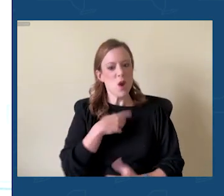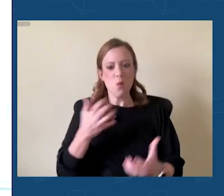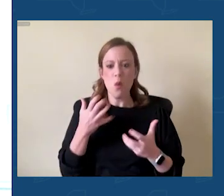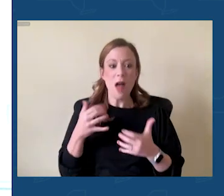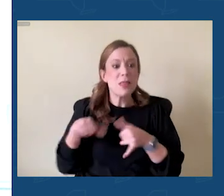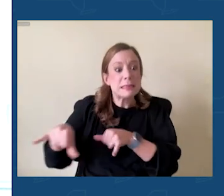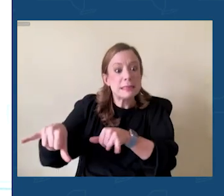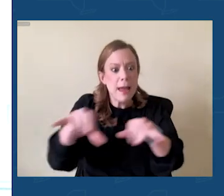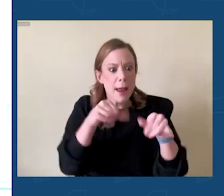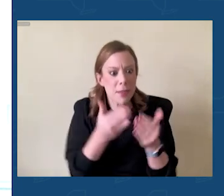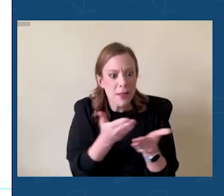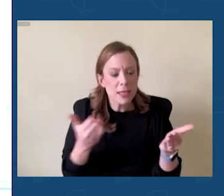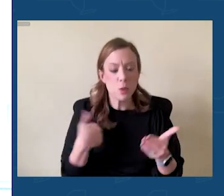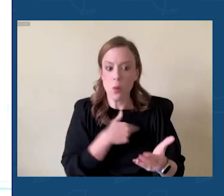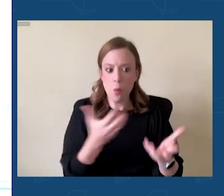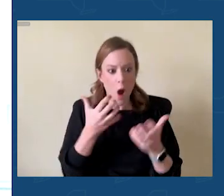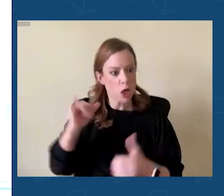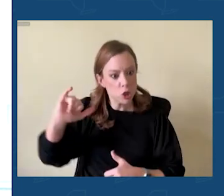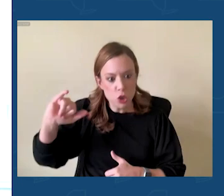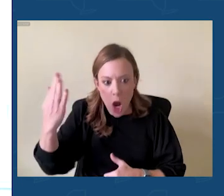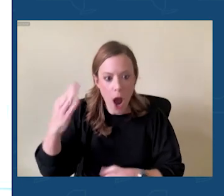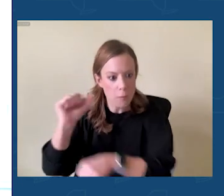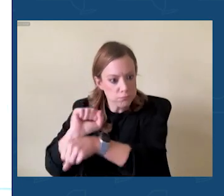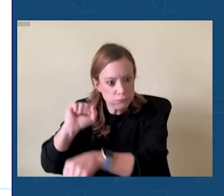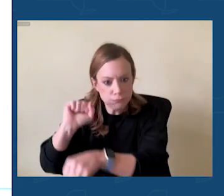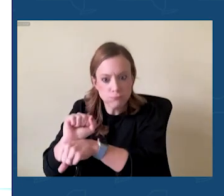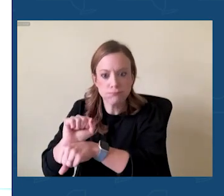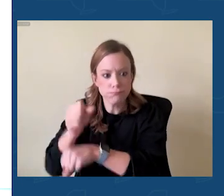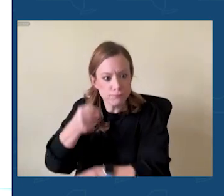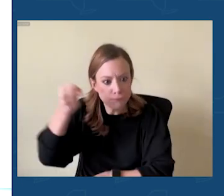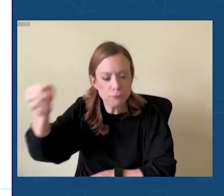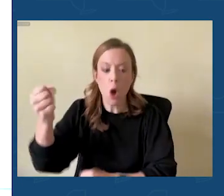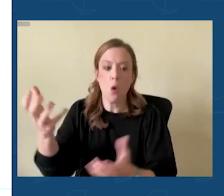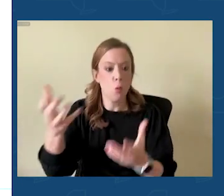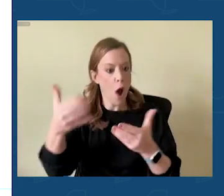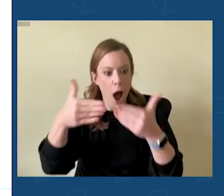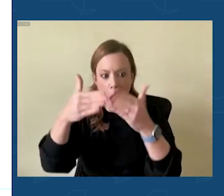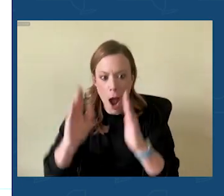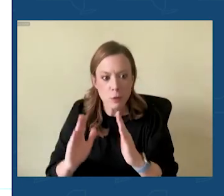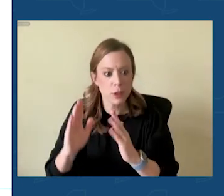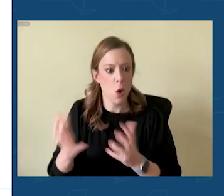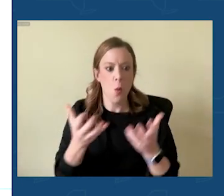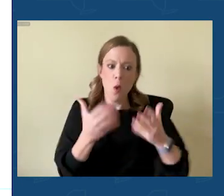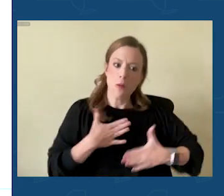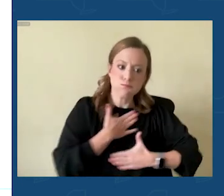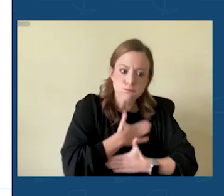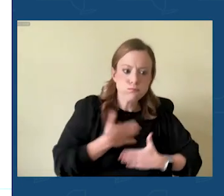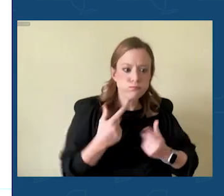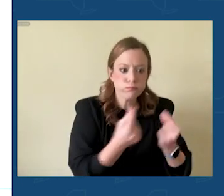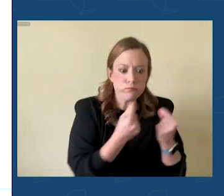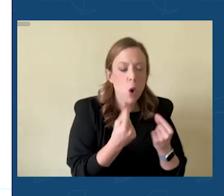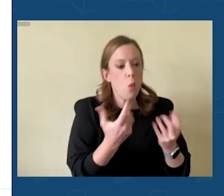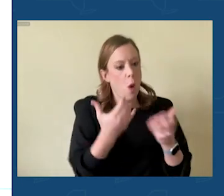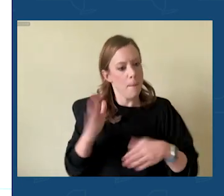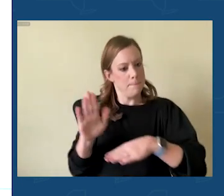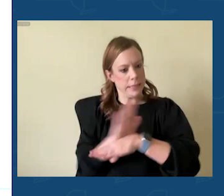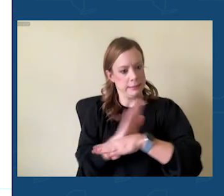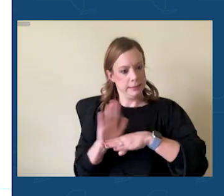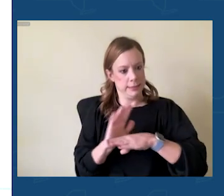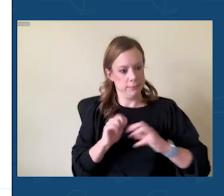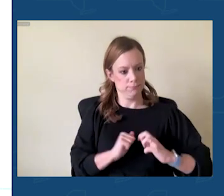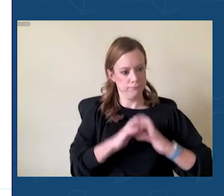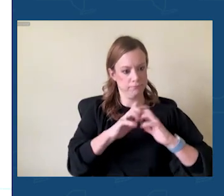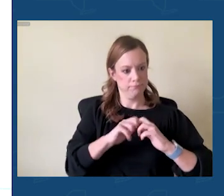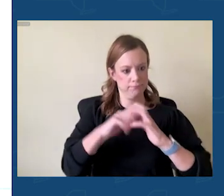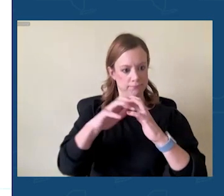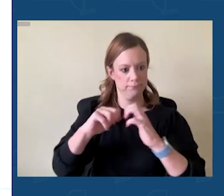jobs, we want housing, we want places to visit, places to recreate, and businesses to run. And that's because what we're